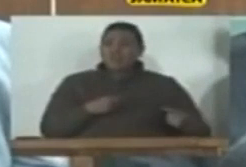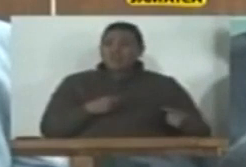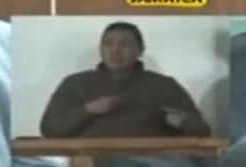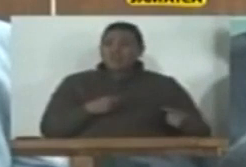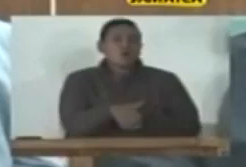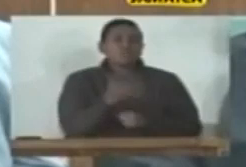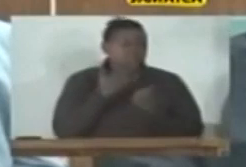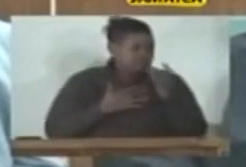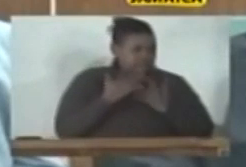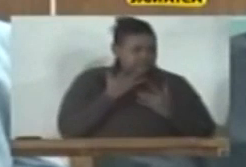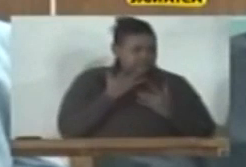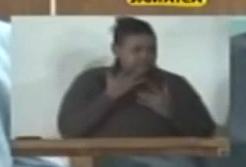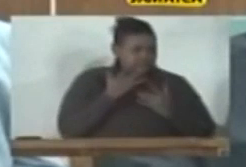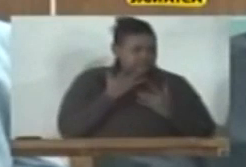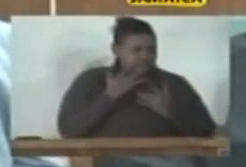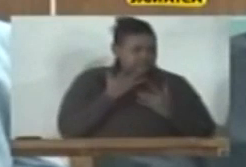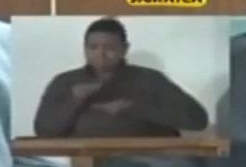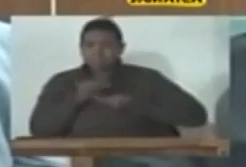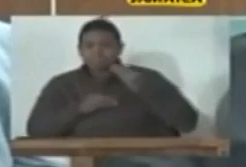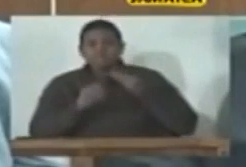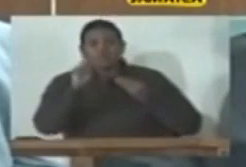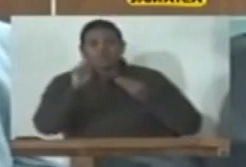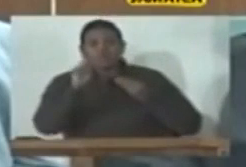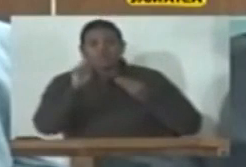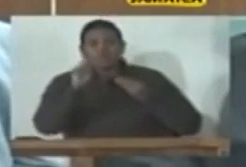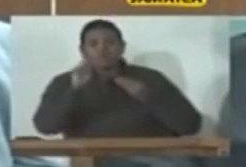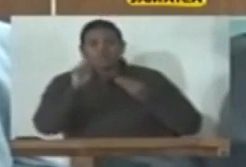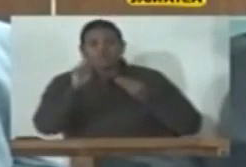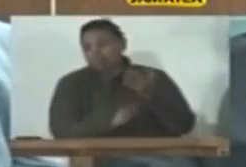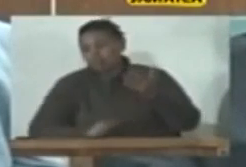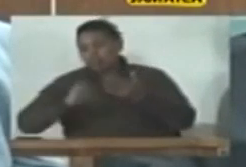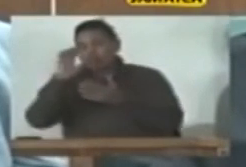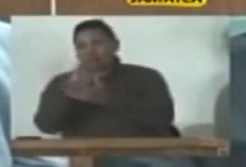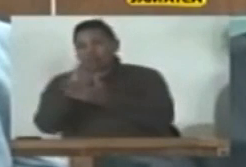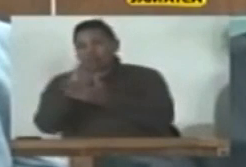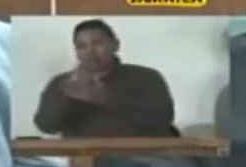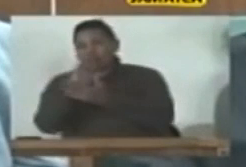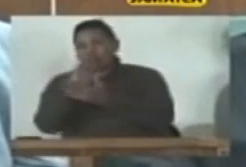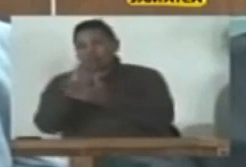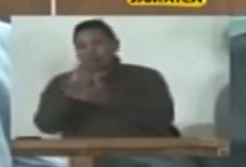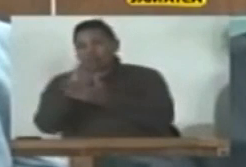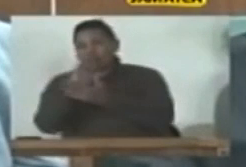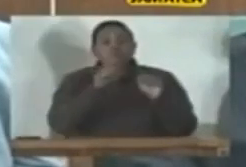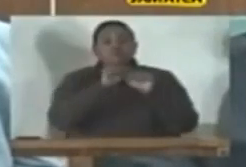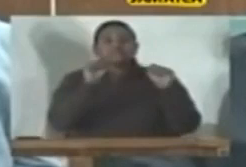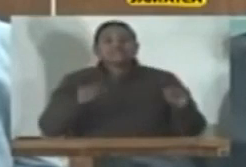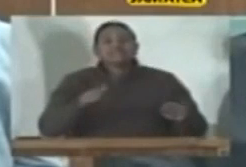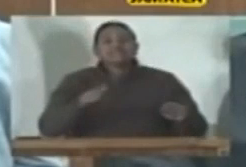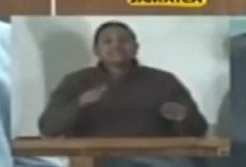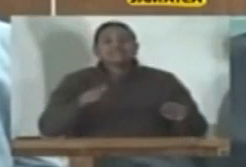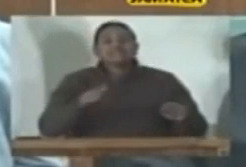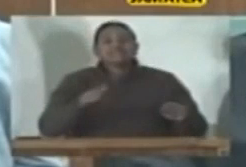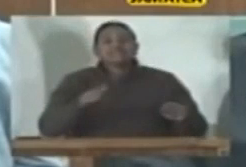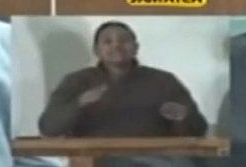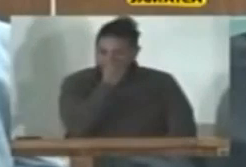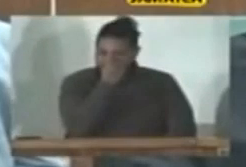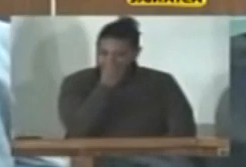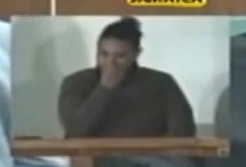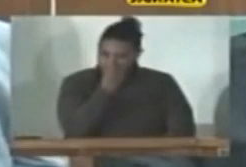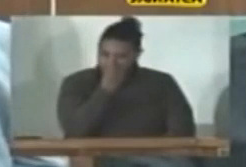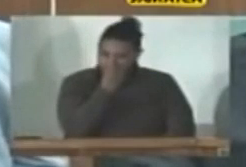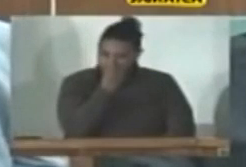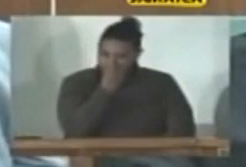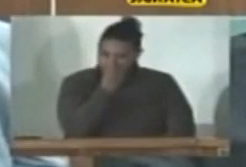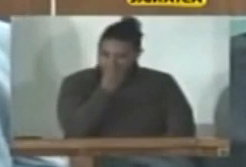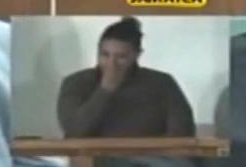system. Mr. Speaker, will the reduction in transfer tax and stamp duty, will the abolition of minimum business tax or